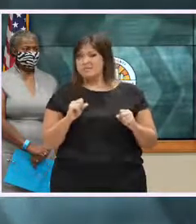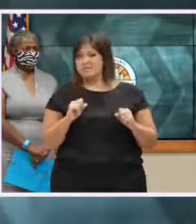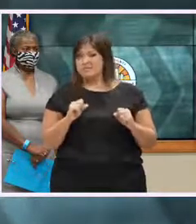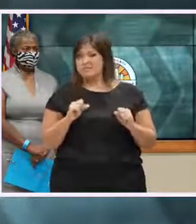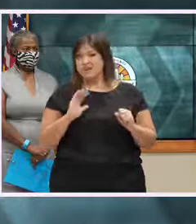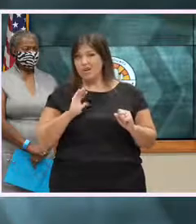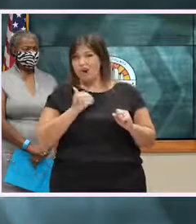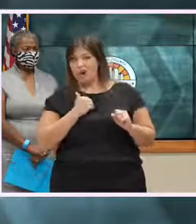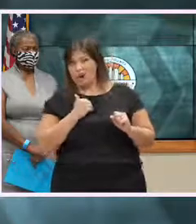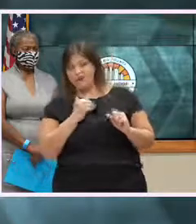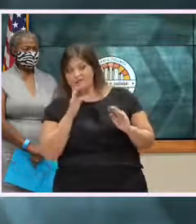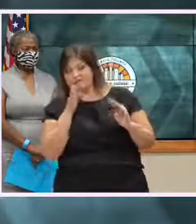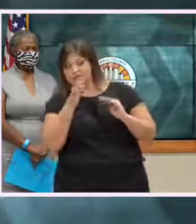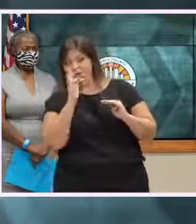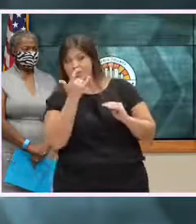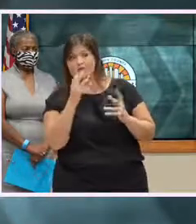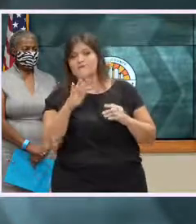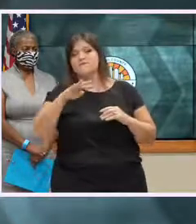pandemic.